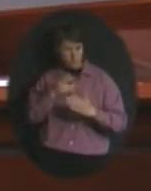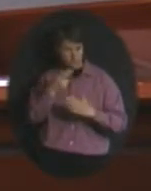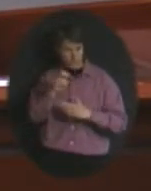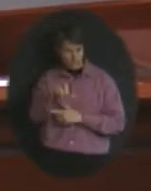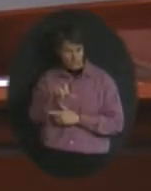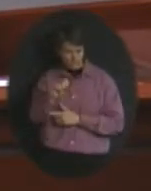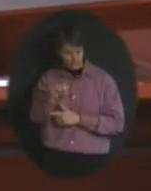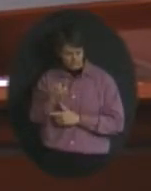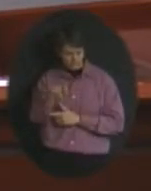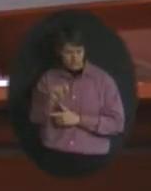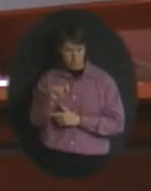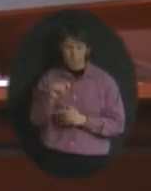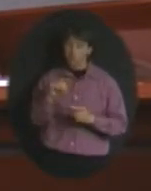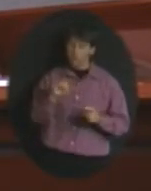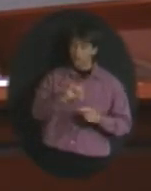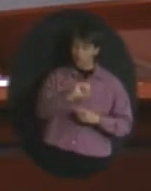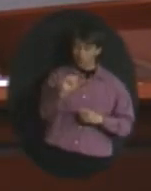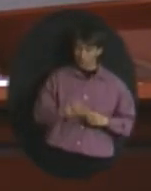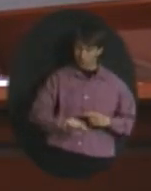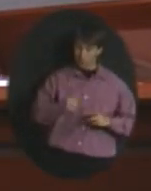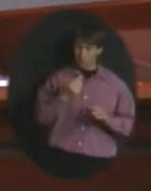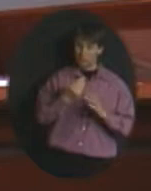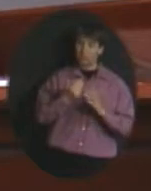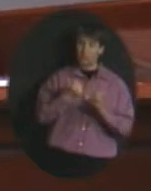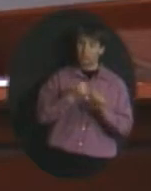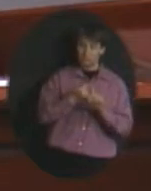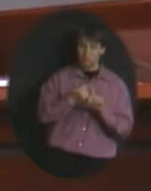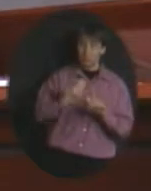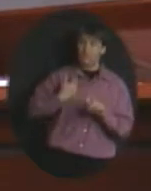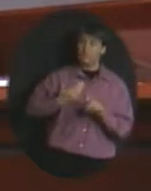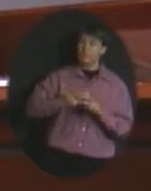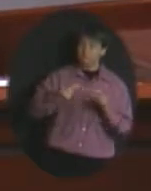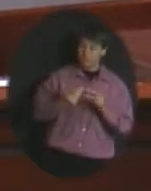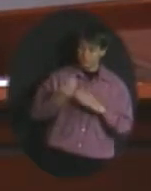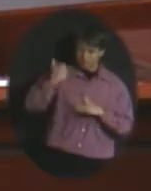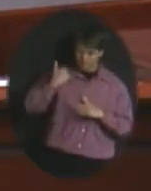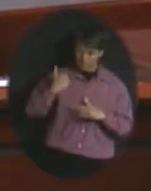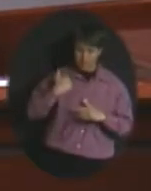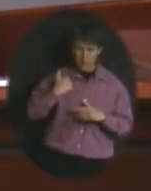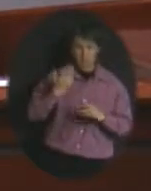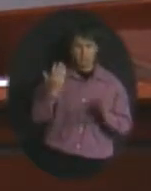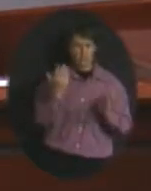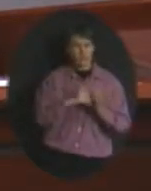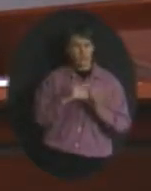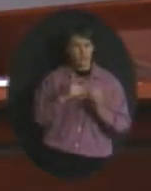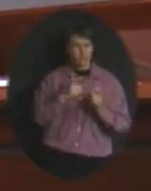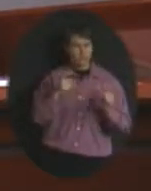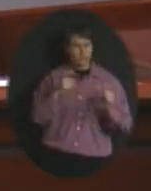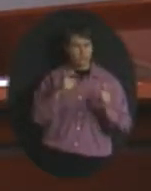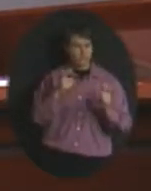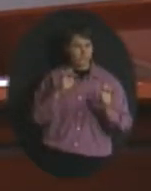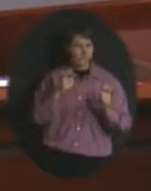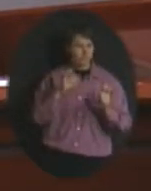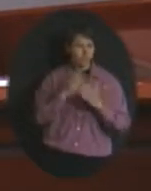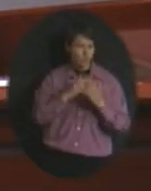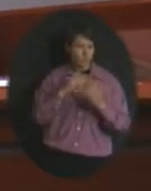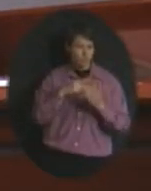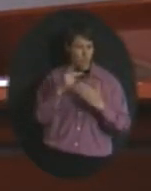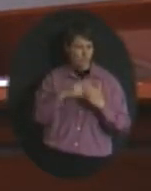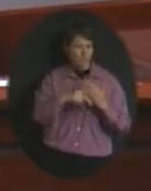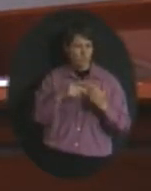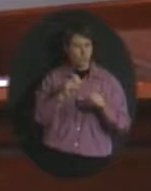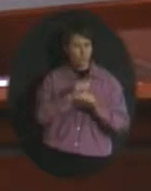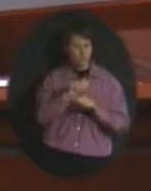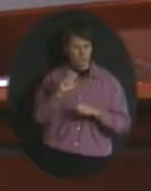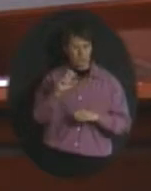I'll just share, Gardner's had a site in the past. Again, as the big picture of the program looks at enrollment and